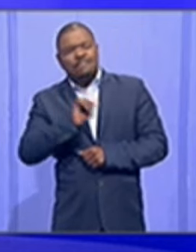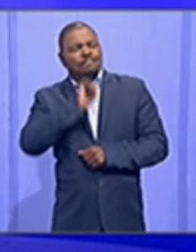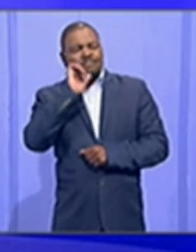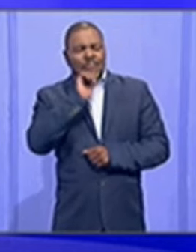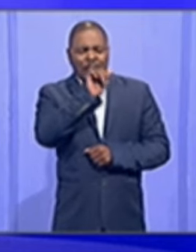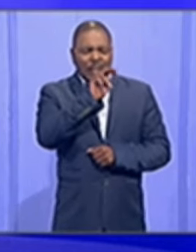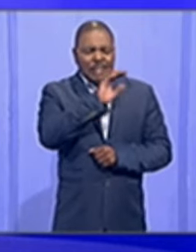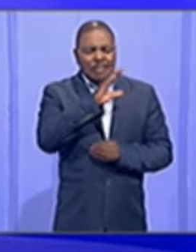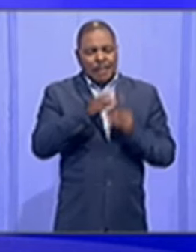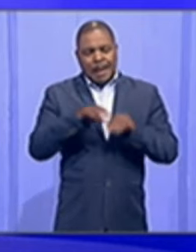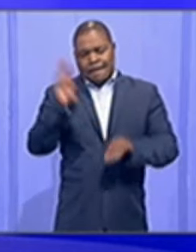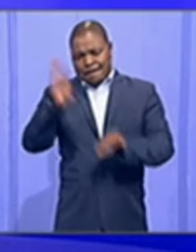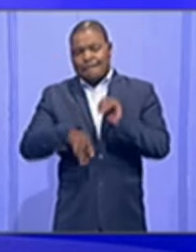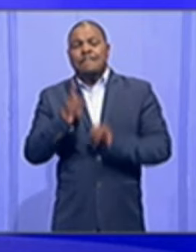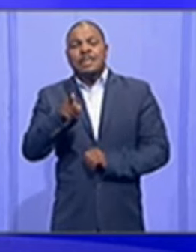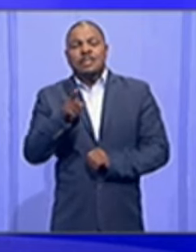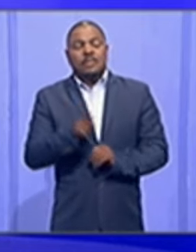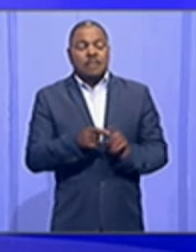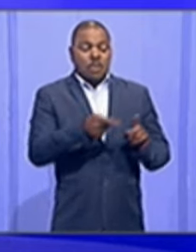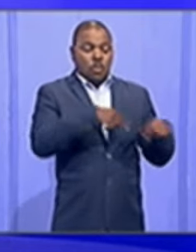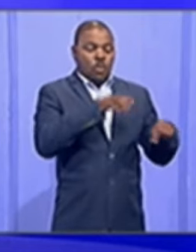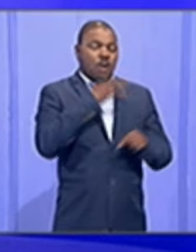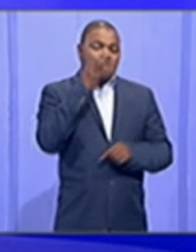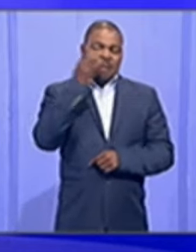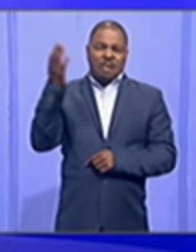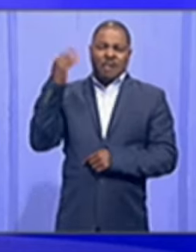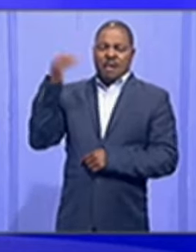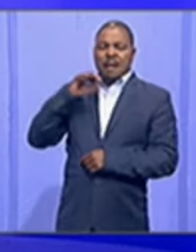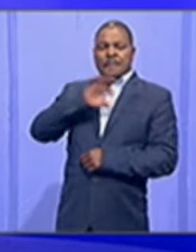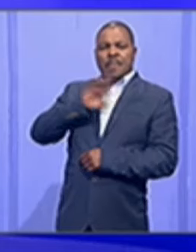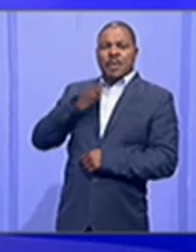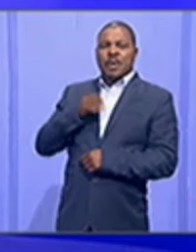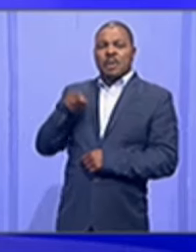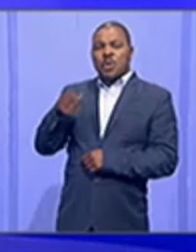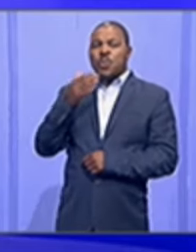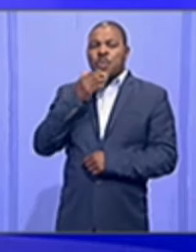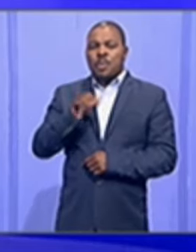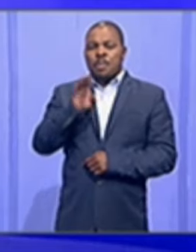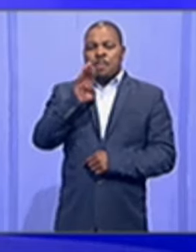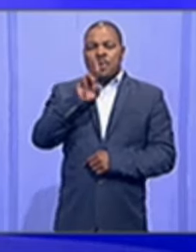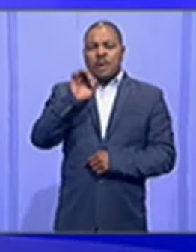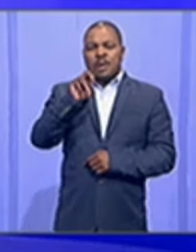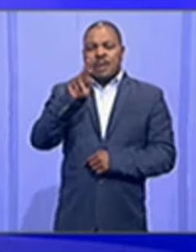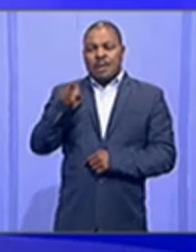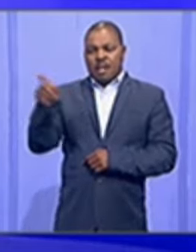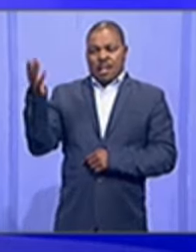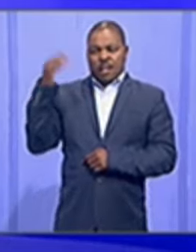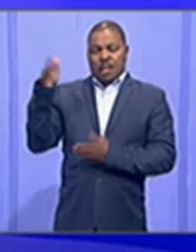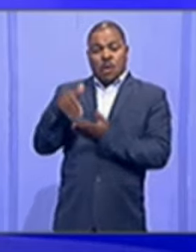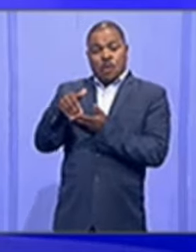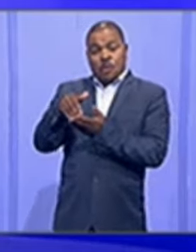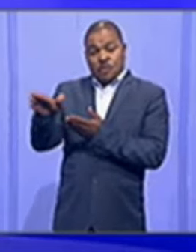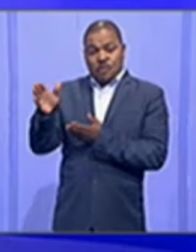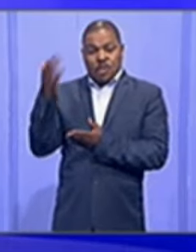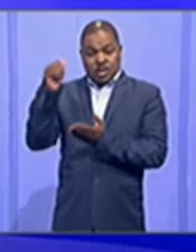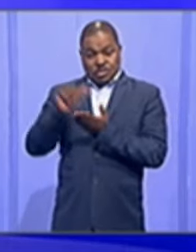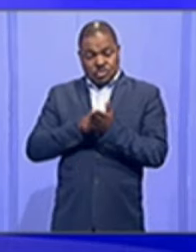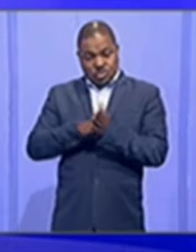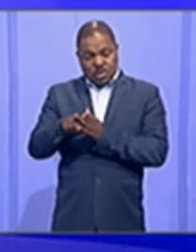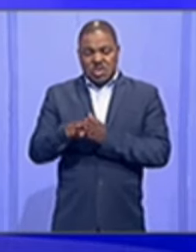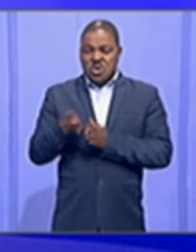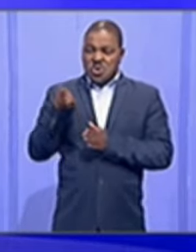a ANC. Ba re mmeara wa peleng wa Tshwane Cyril Spring yo a tlišitšego maemong a gagwe bekeng ya go feta